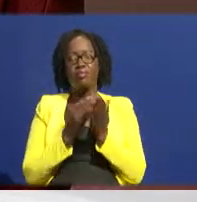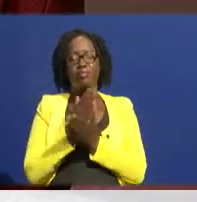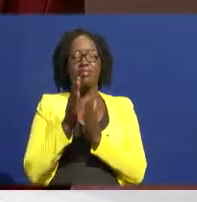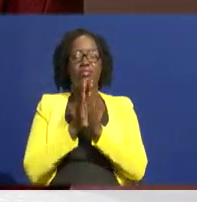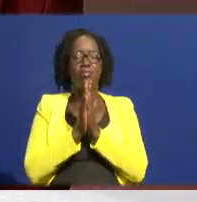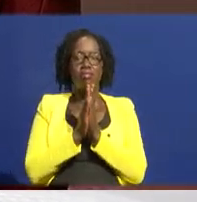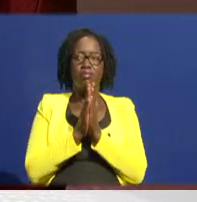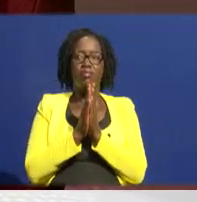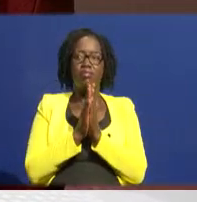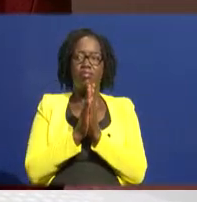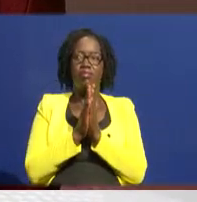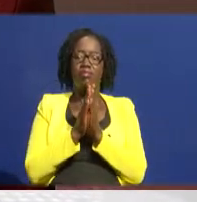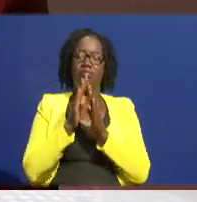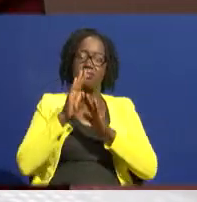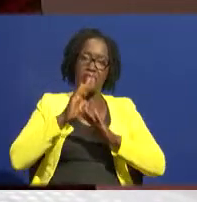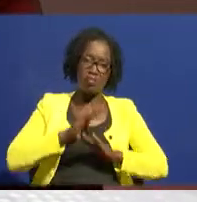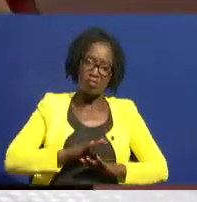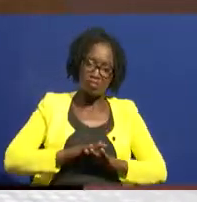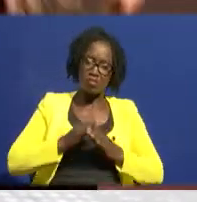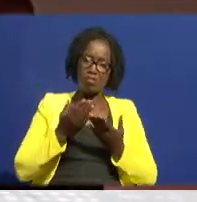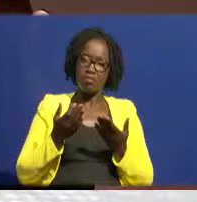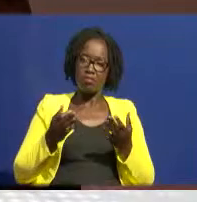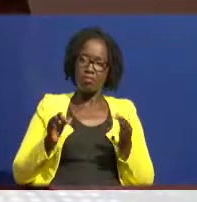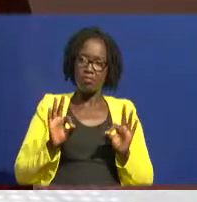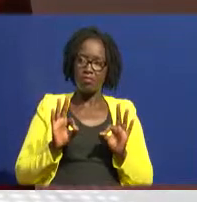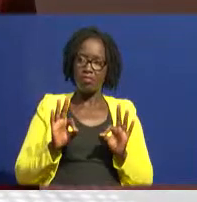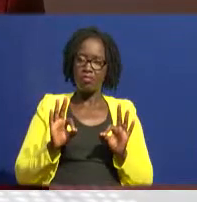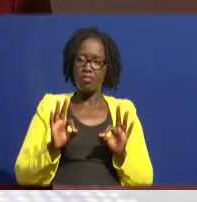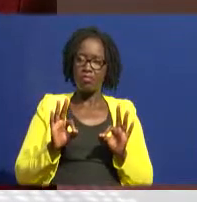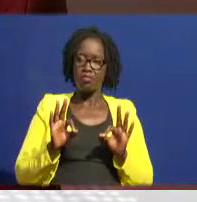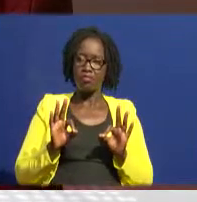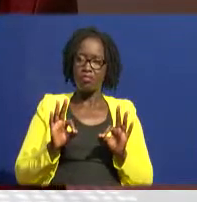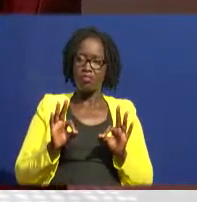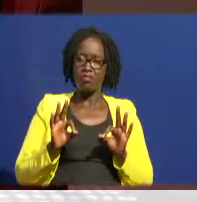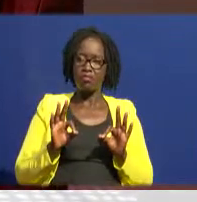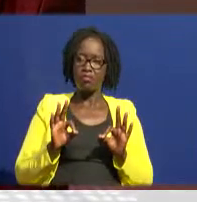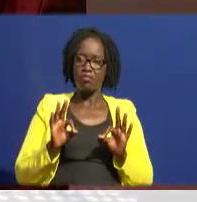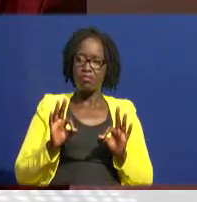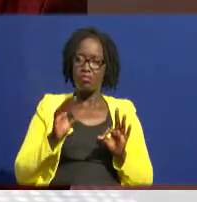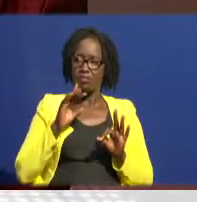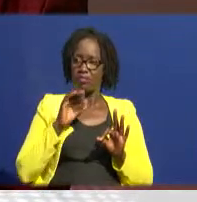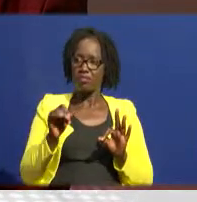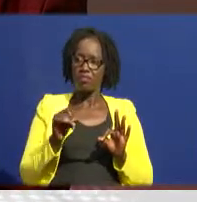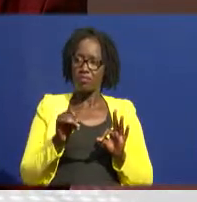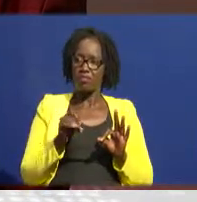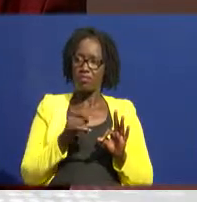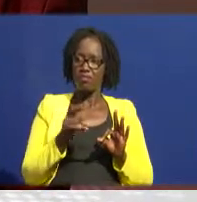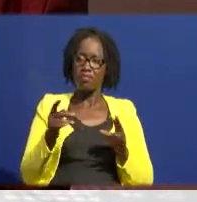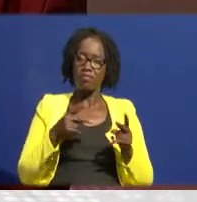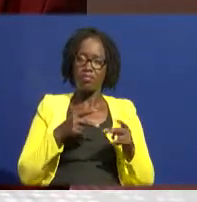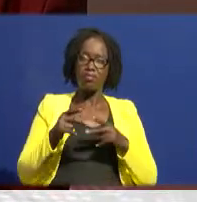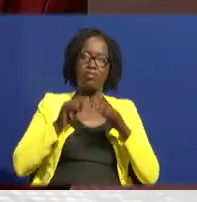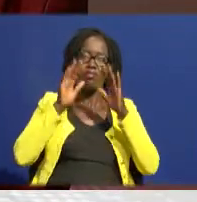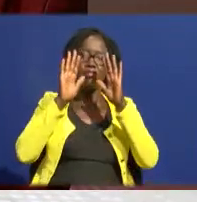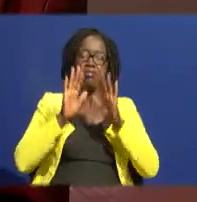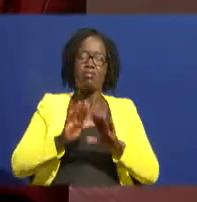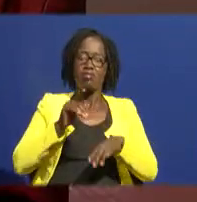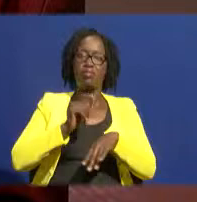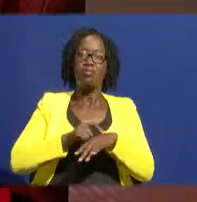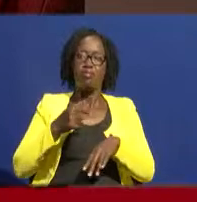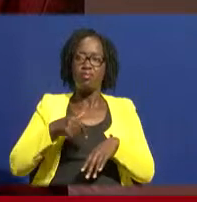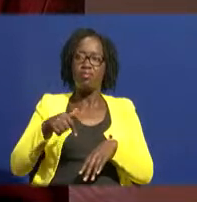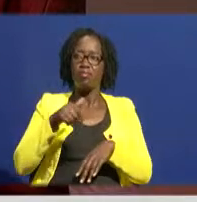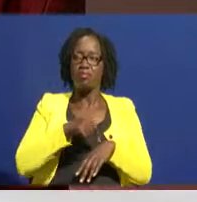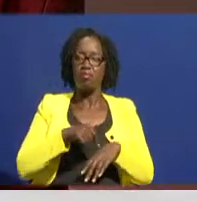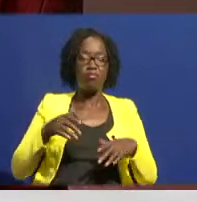prayer they can relieve from that, they can be set free. And so it's a very important time for us, even in